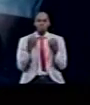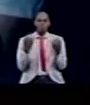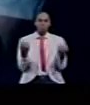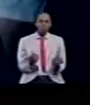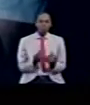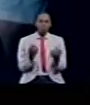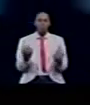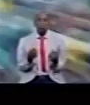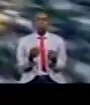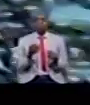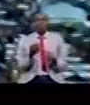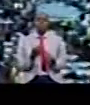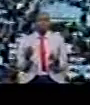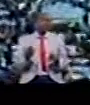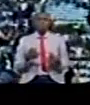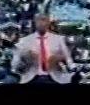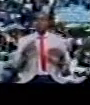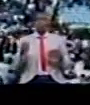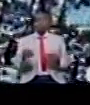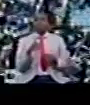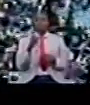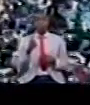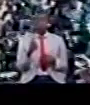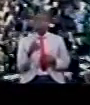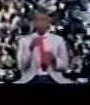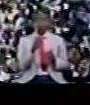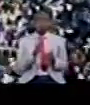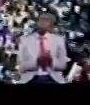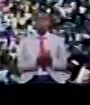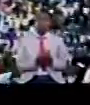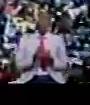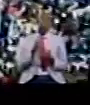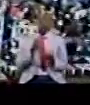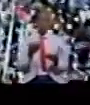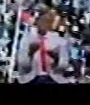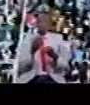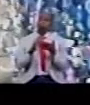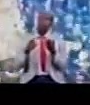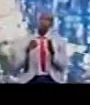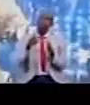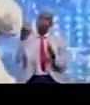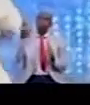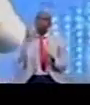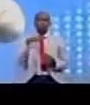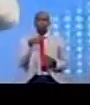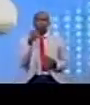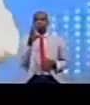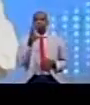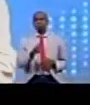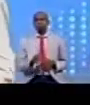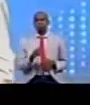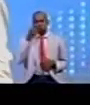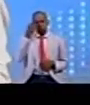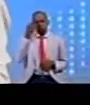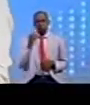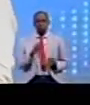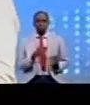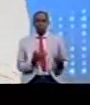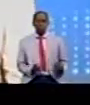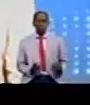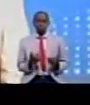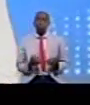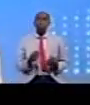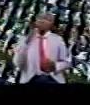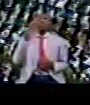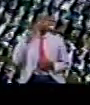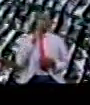not loose and flippant women, but spiritual women. Spiritual women. Please, I'm begging you to pray for your wife. In